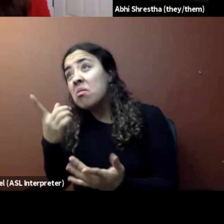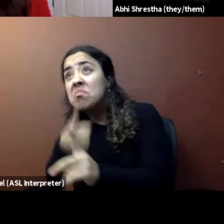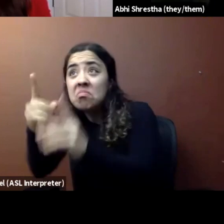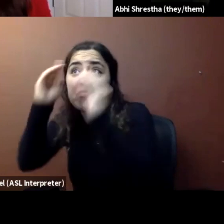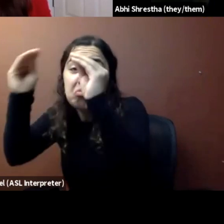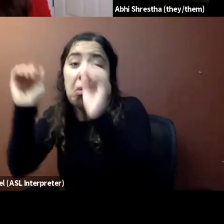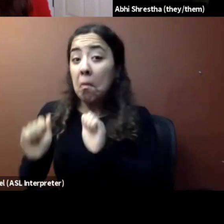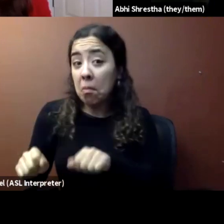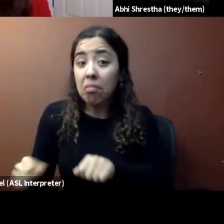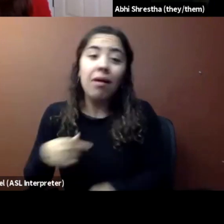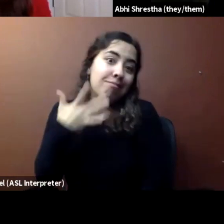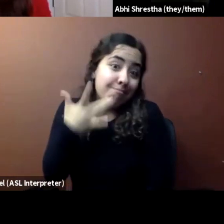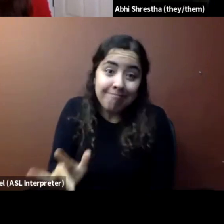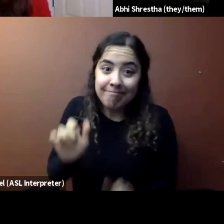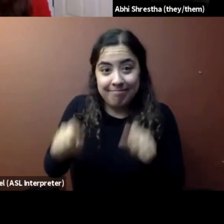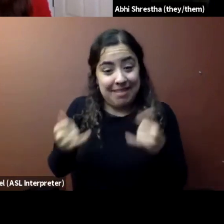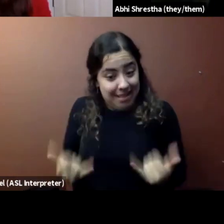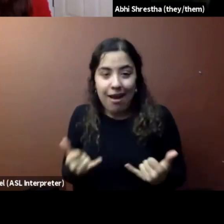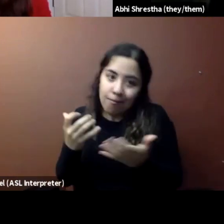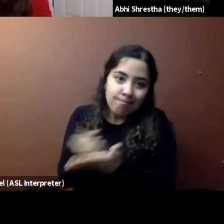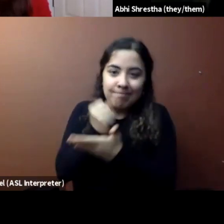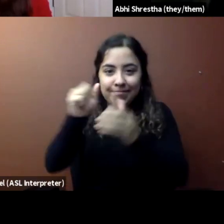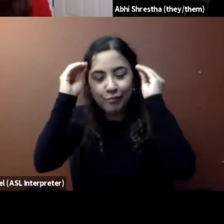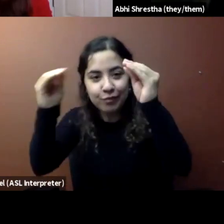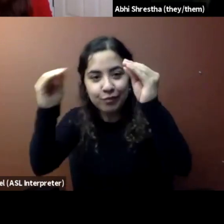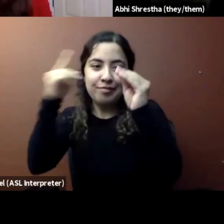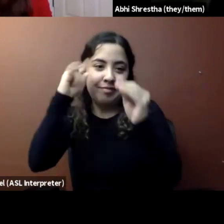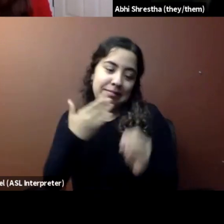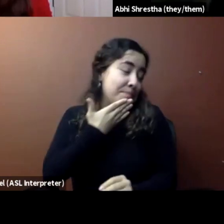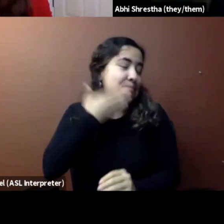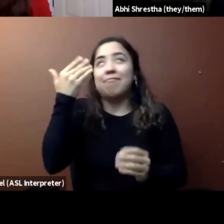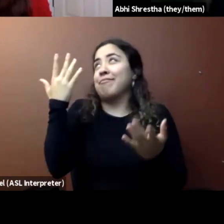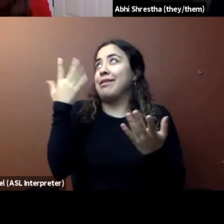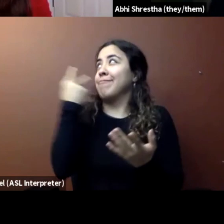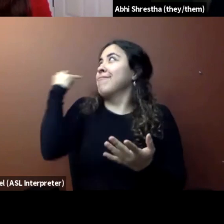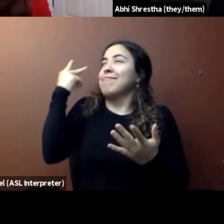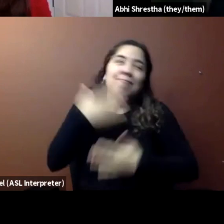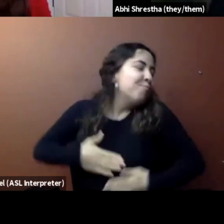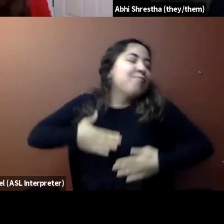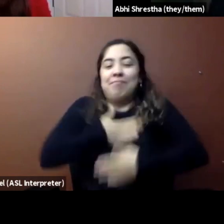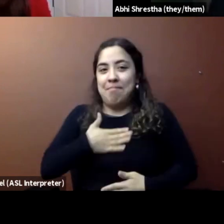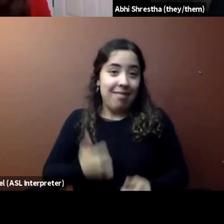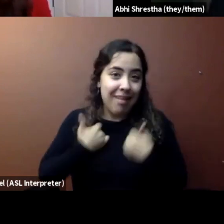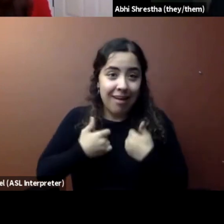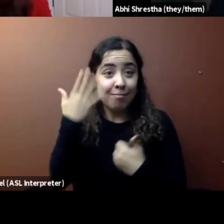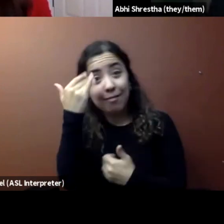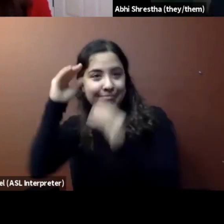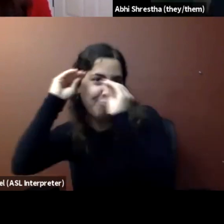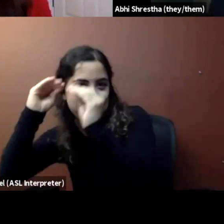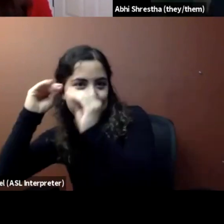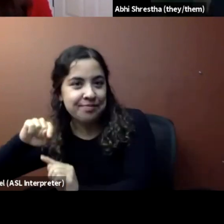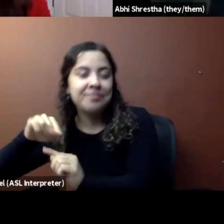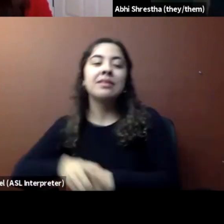I'm very lucky to do that now. I think it's one of the greatest joys of my life. But I